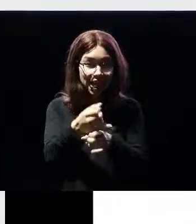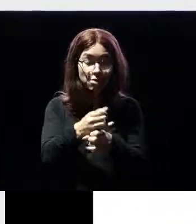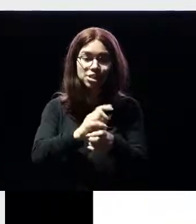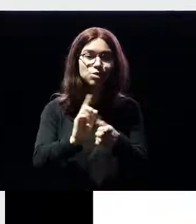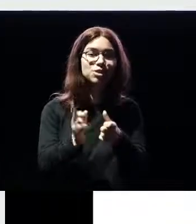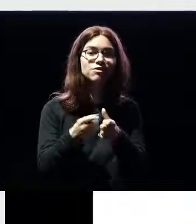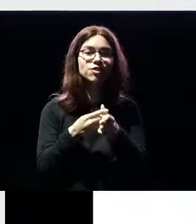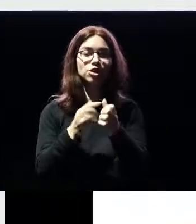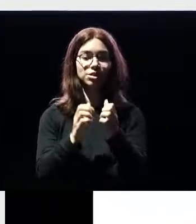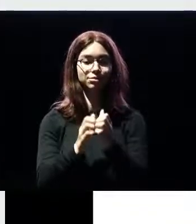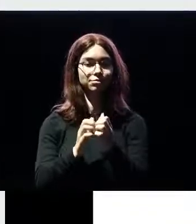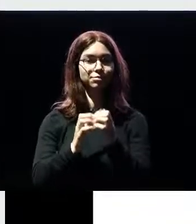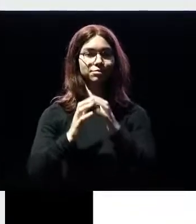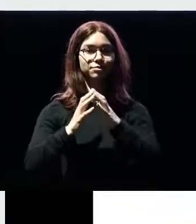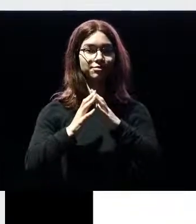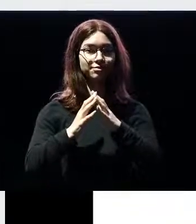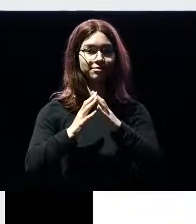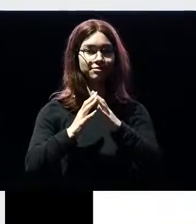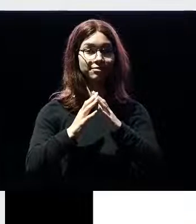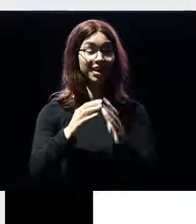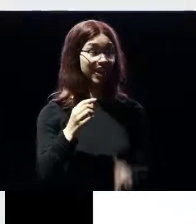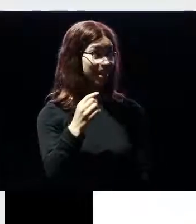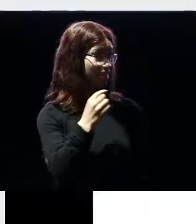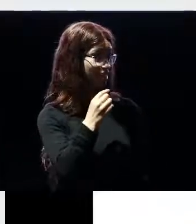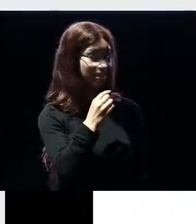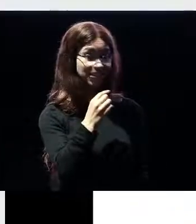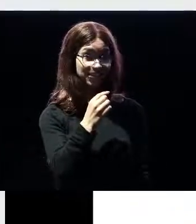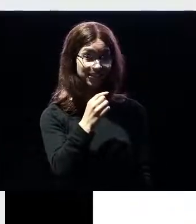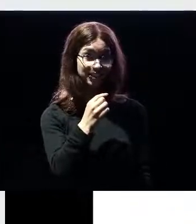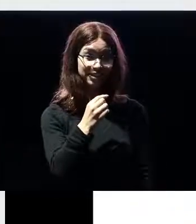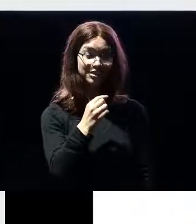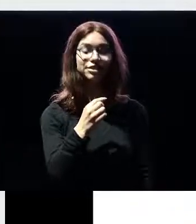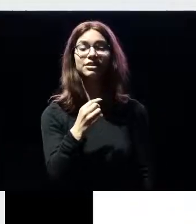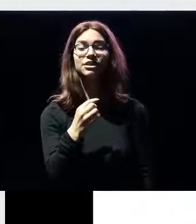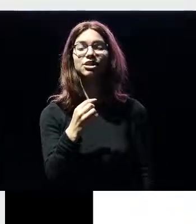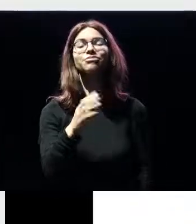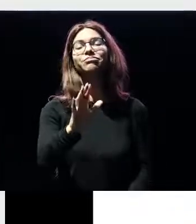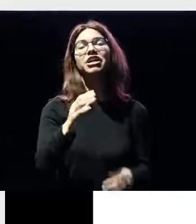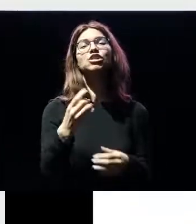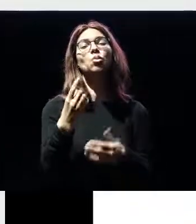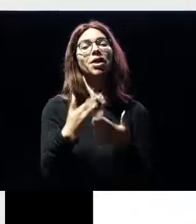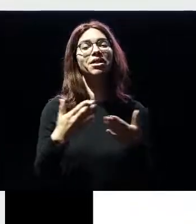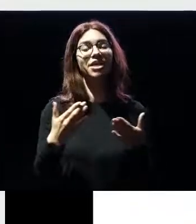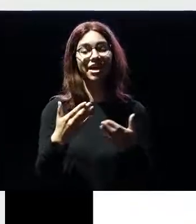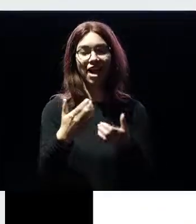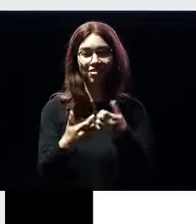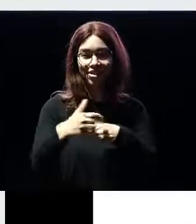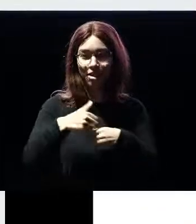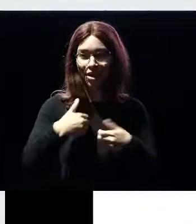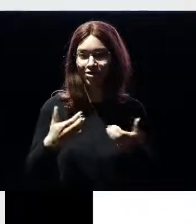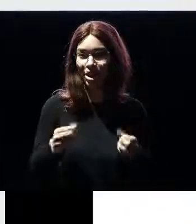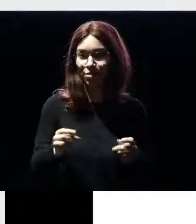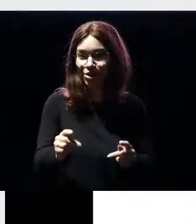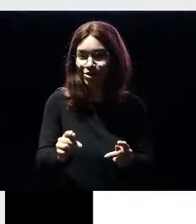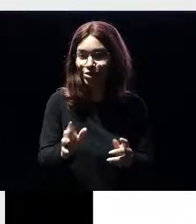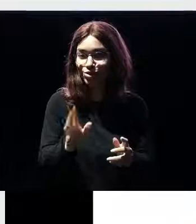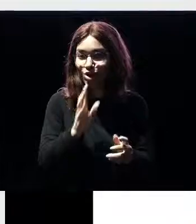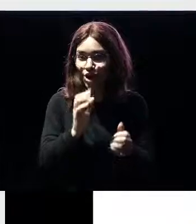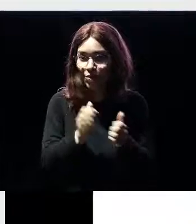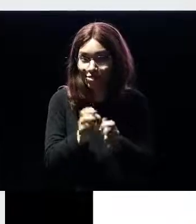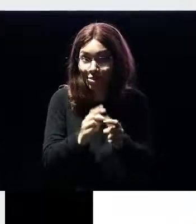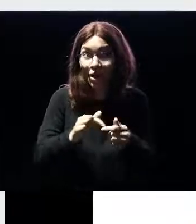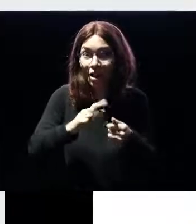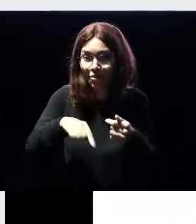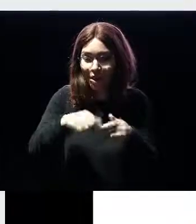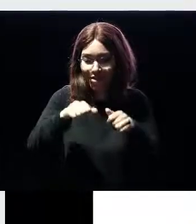initially formed. This is one of the things that whenever I get the chance to tell anybody about RIT, I always start